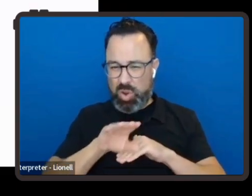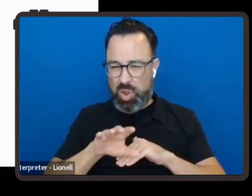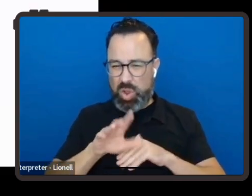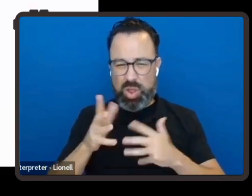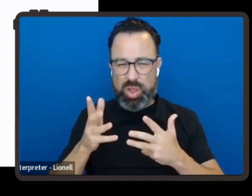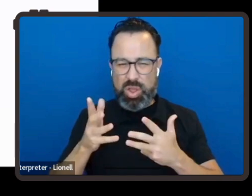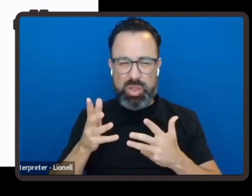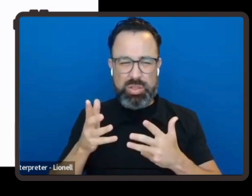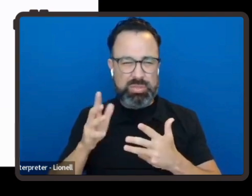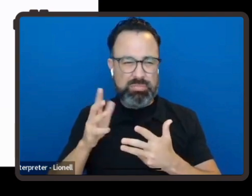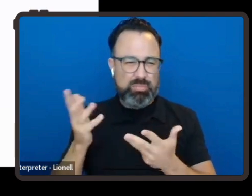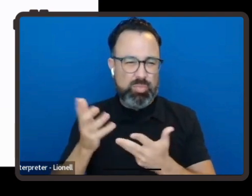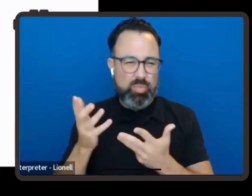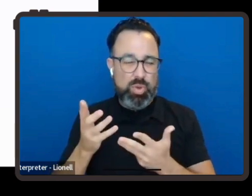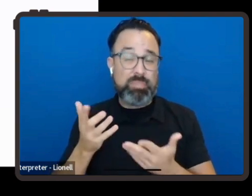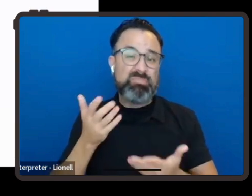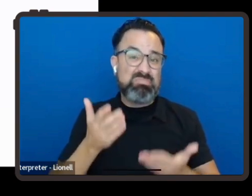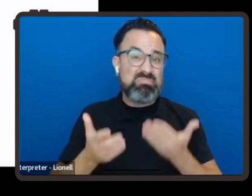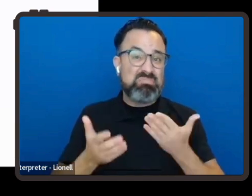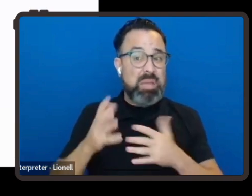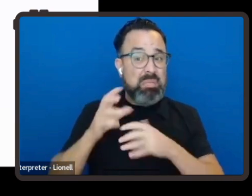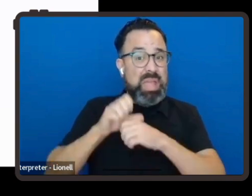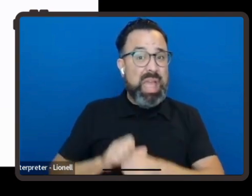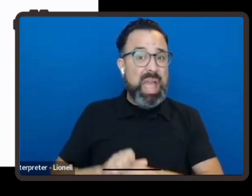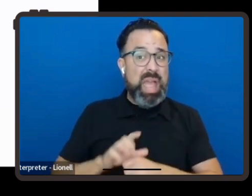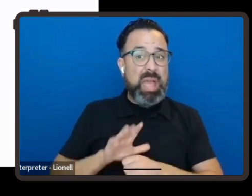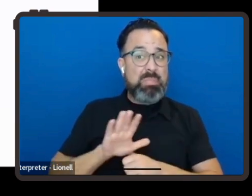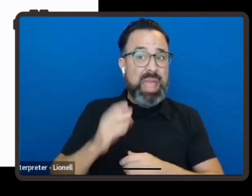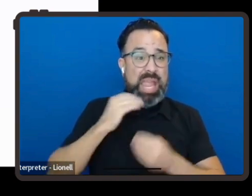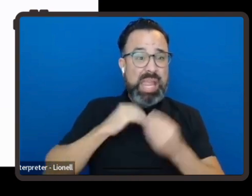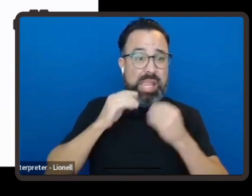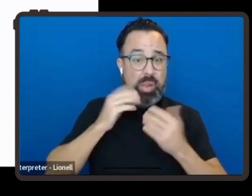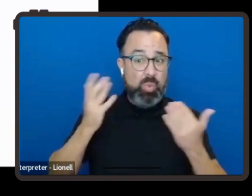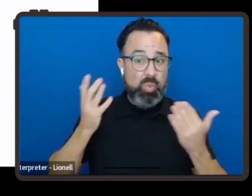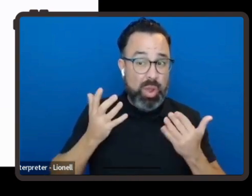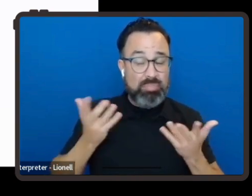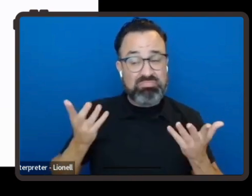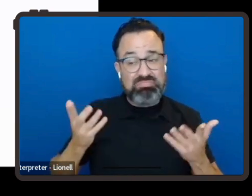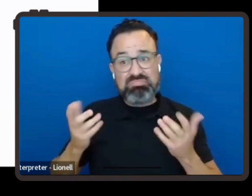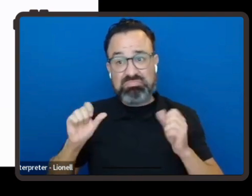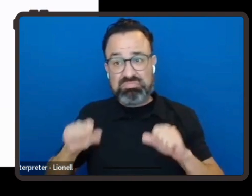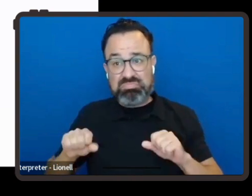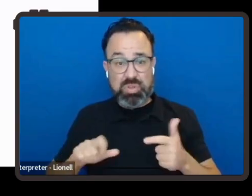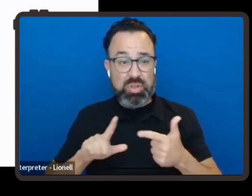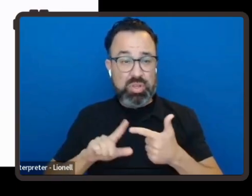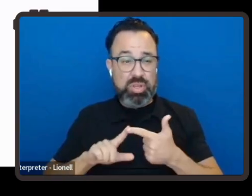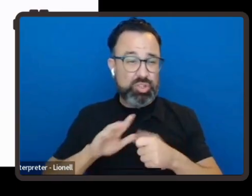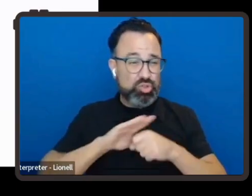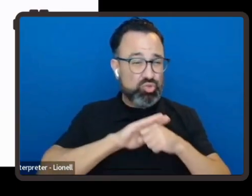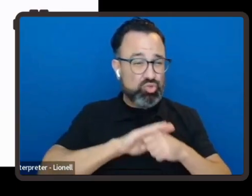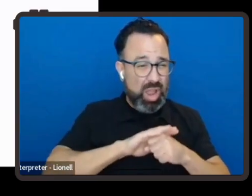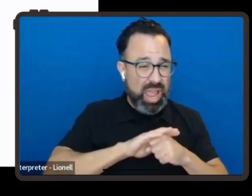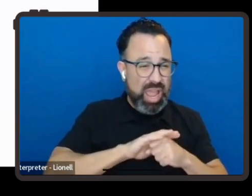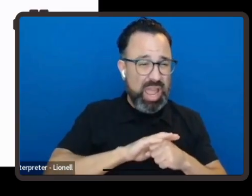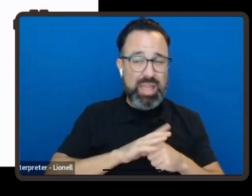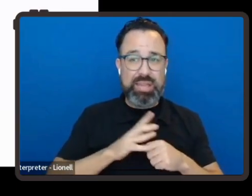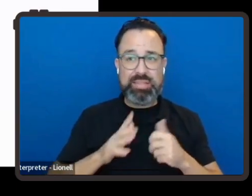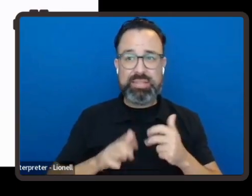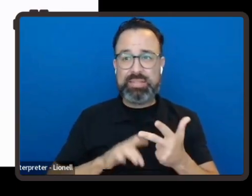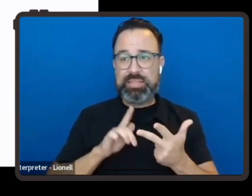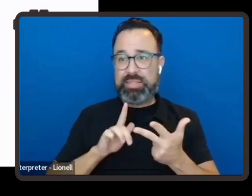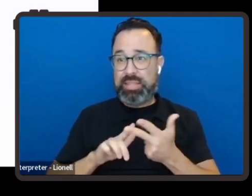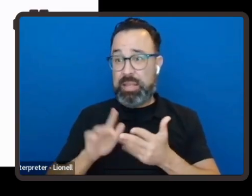adults, as do stress at work or at home, and medication that may no longer be